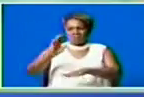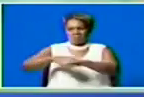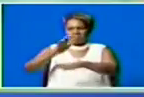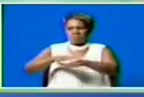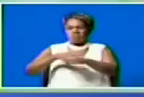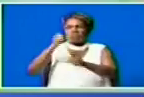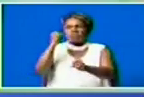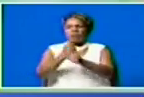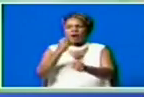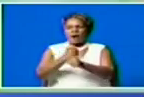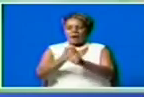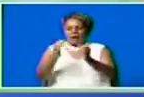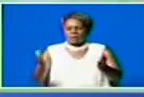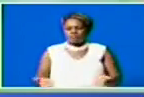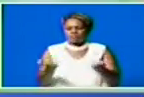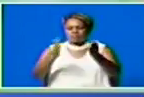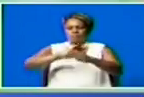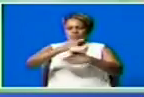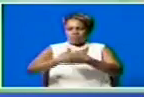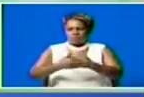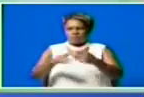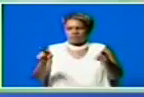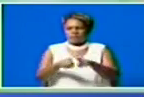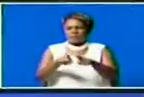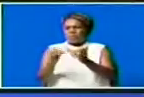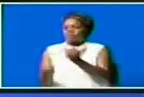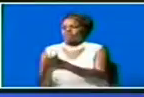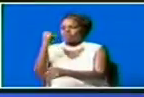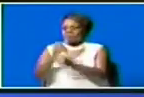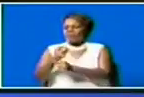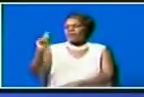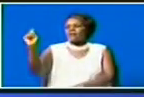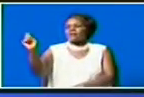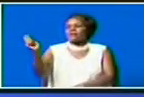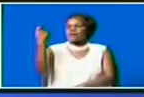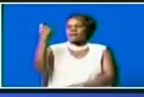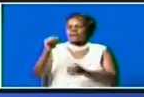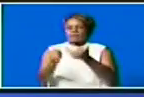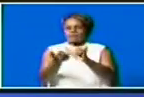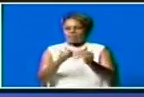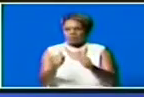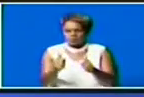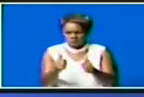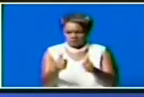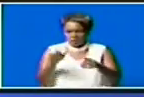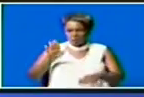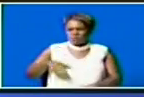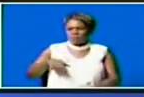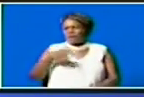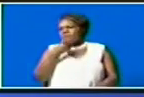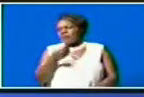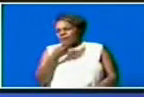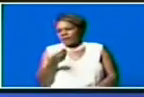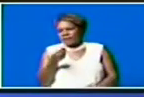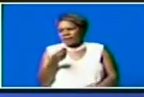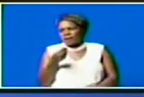organizing committee has put into upgrading. Of course, you know, it does create jobs. Kenya sports people, sports women and